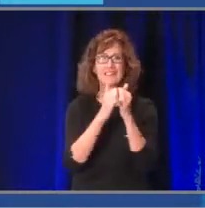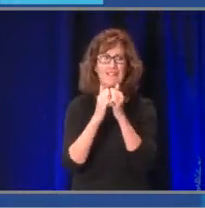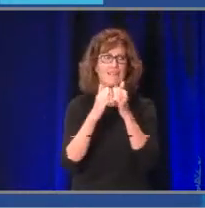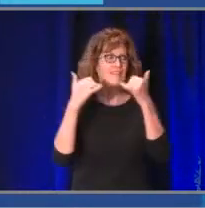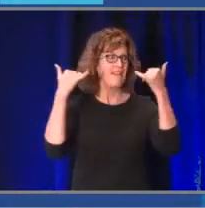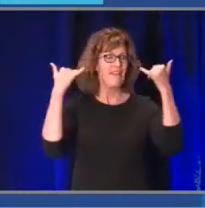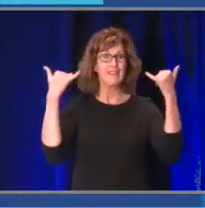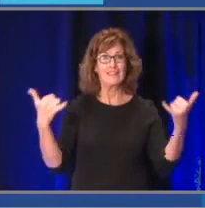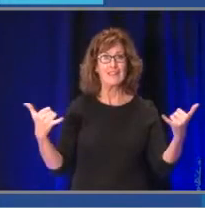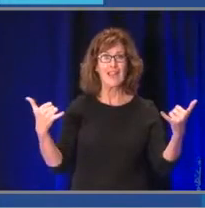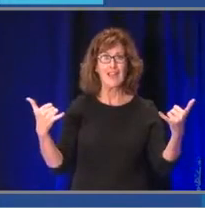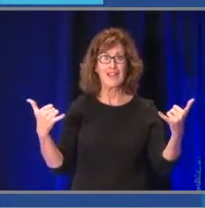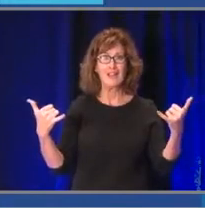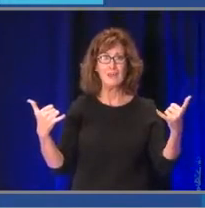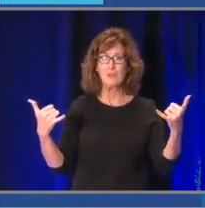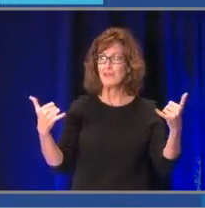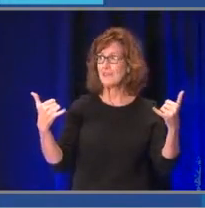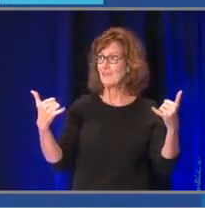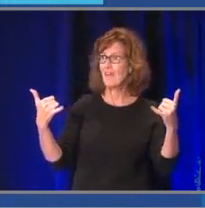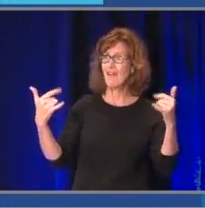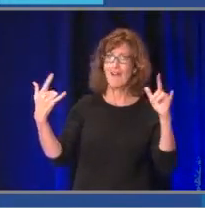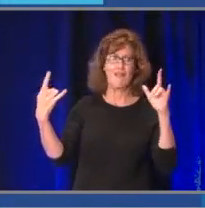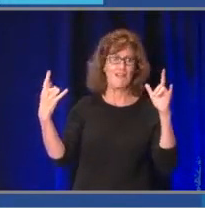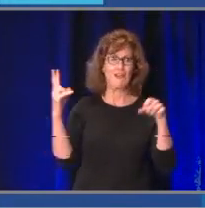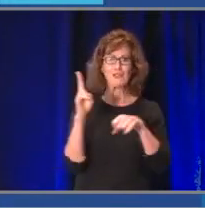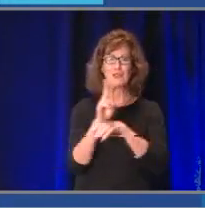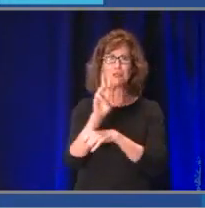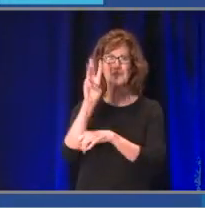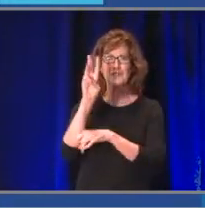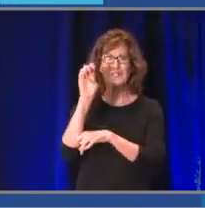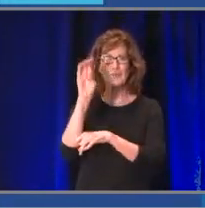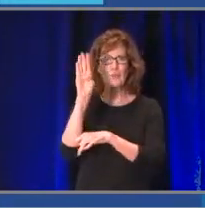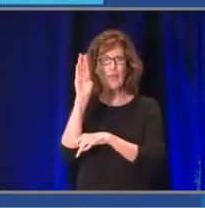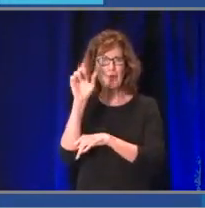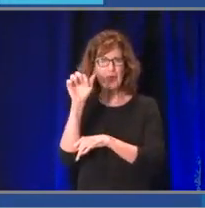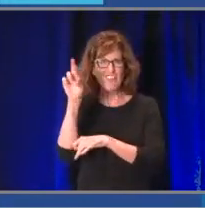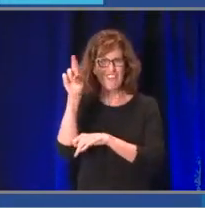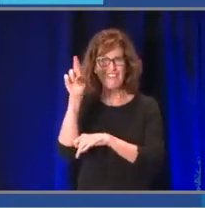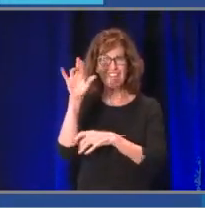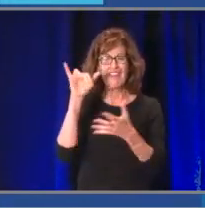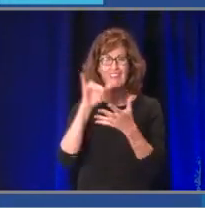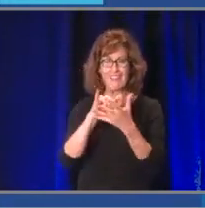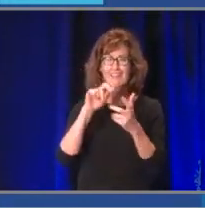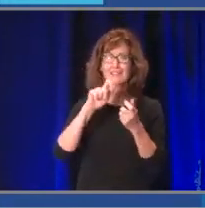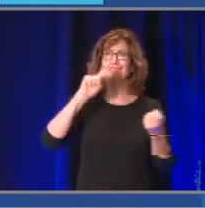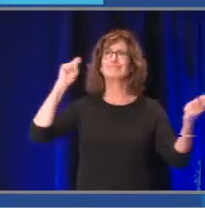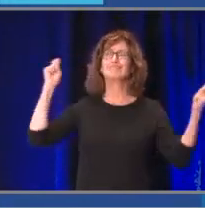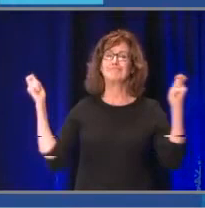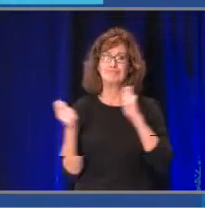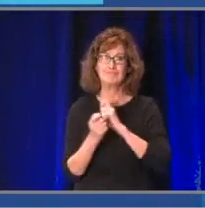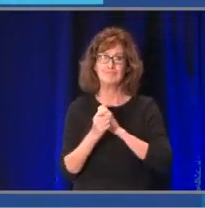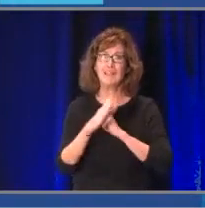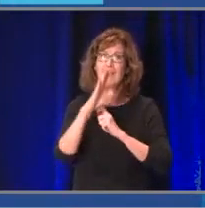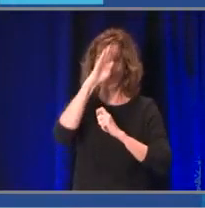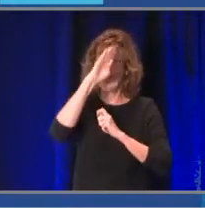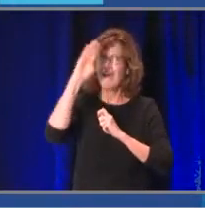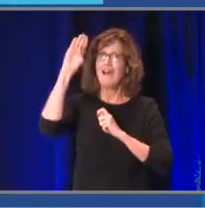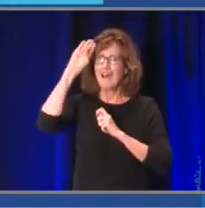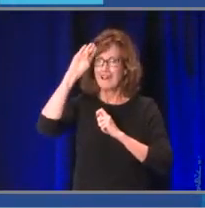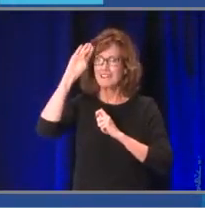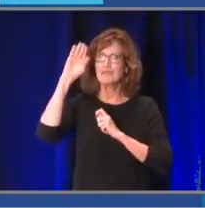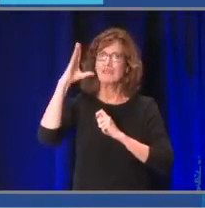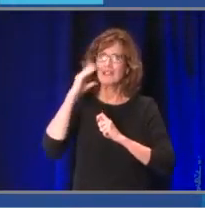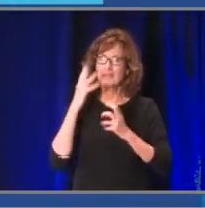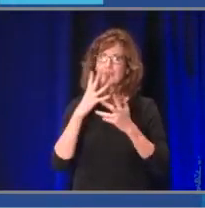are broadcasting webinar. So that's a lot, and the hospital's been through a lot as well over the last